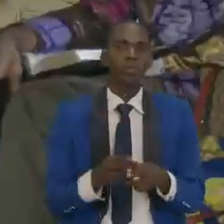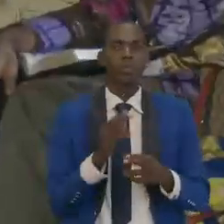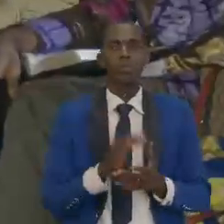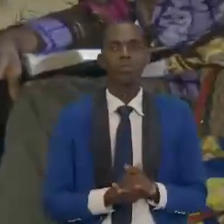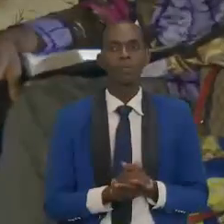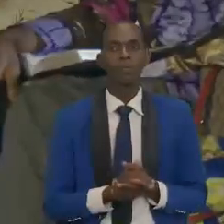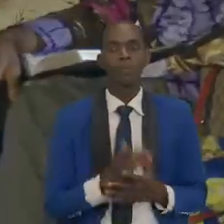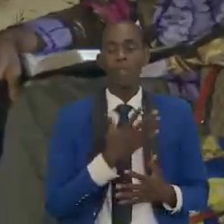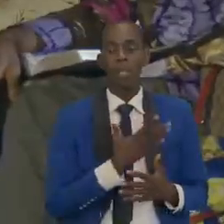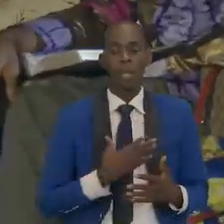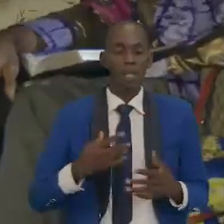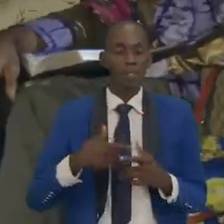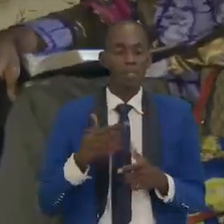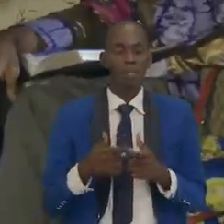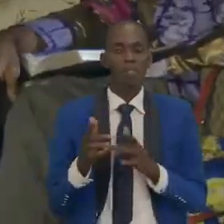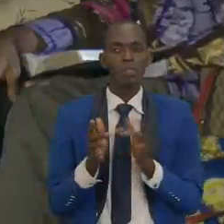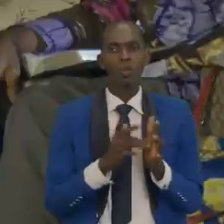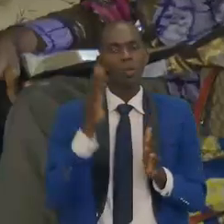And then Jesus will tell you,